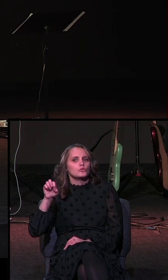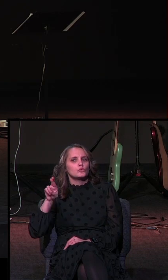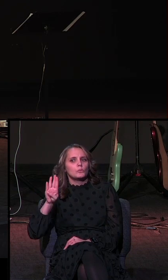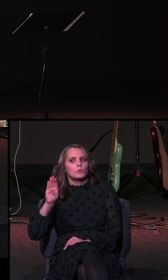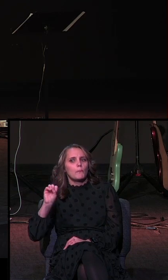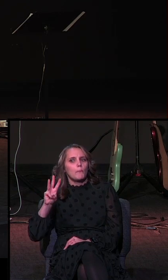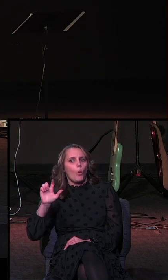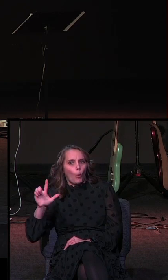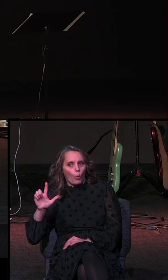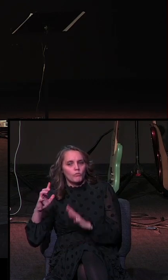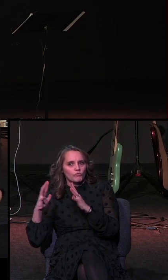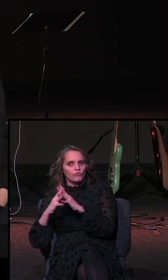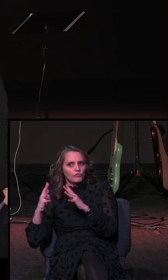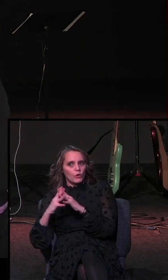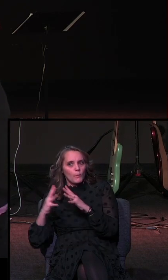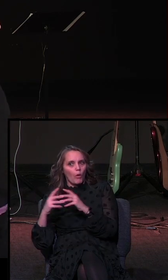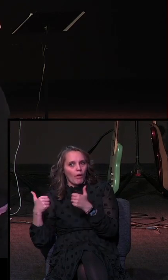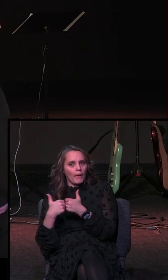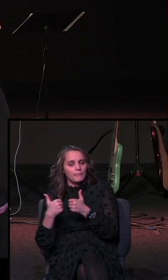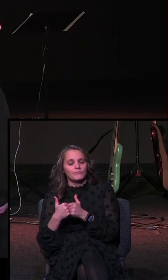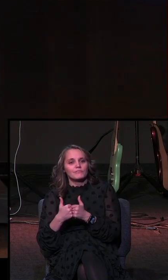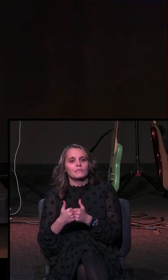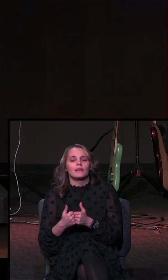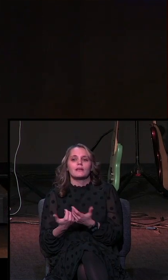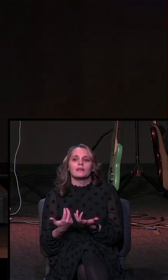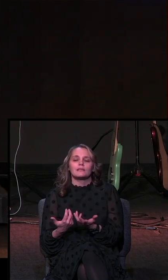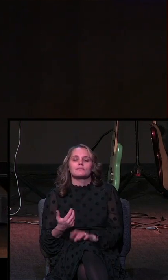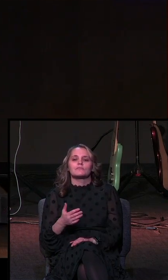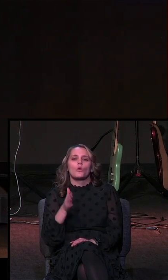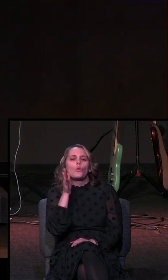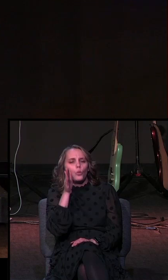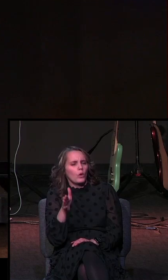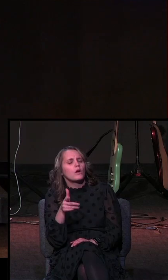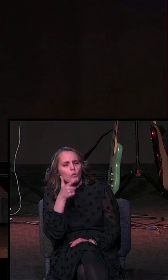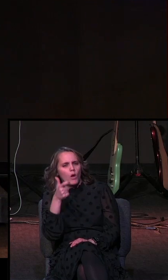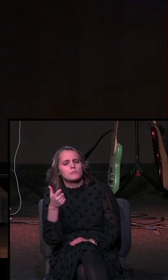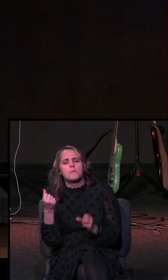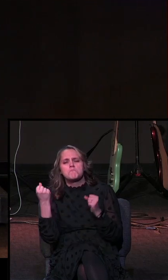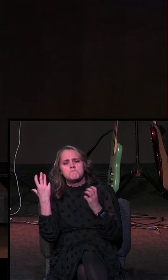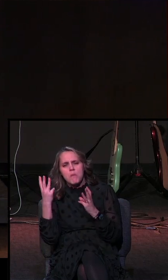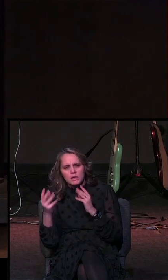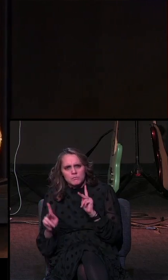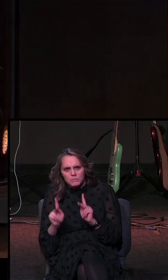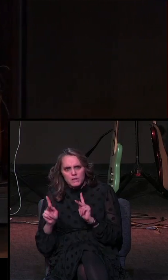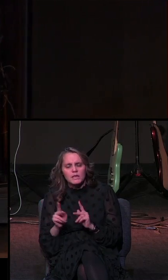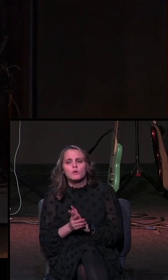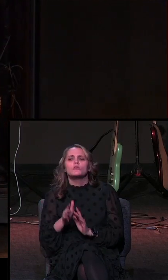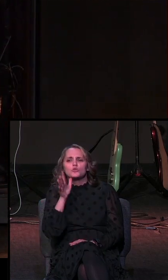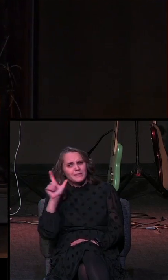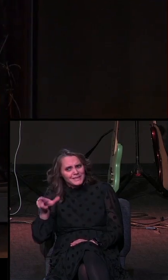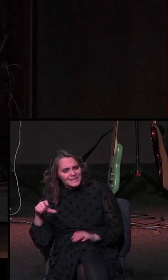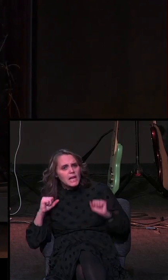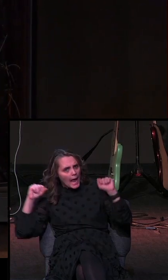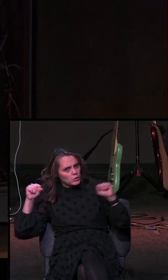Bowl is 22 guys desperately in need of rest, being watched by millions of people, desperately in need of exercise. And so that's what